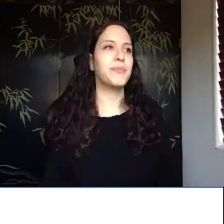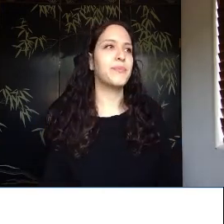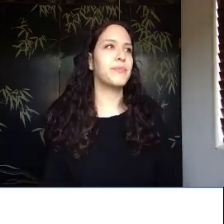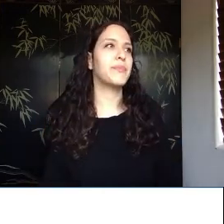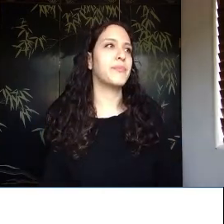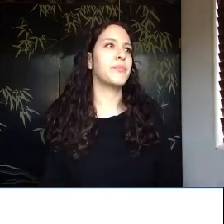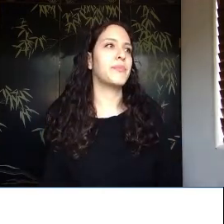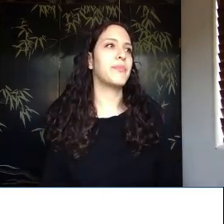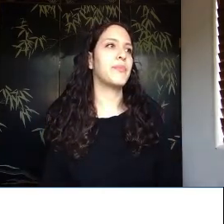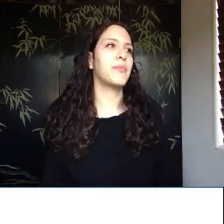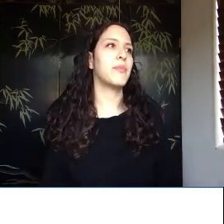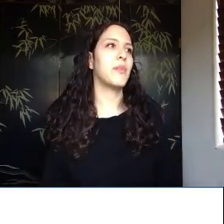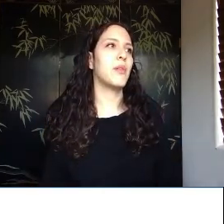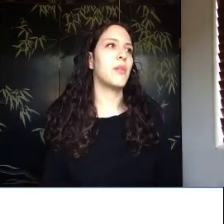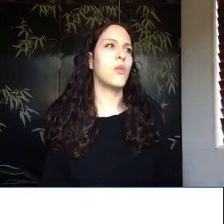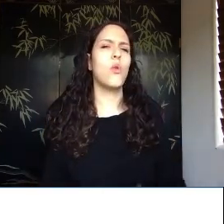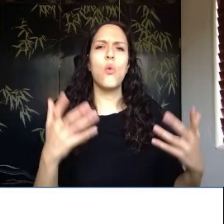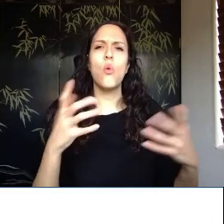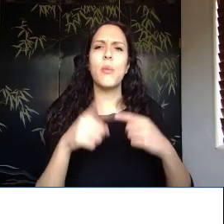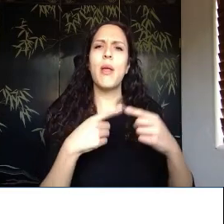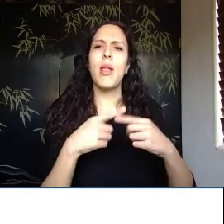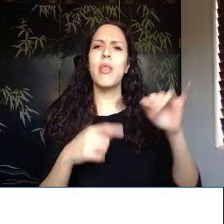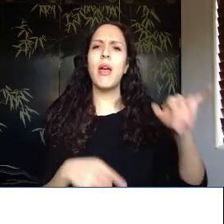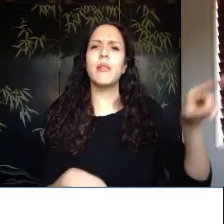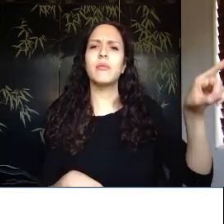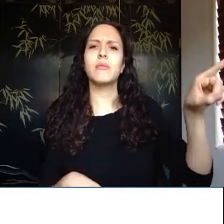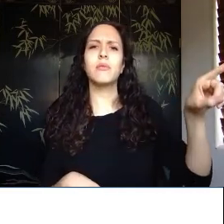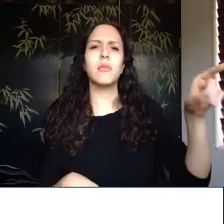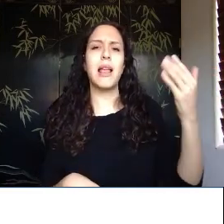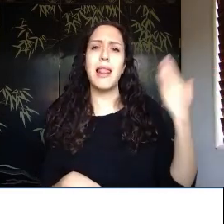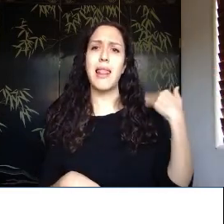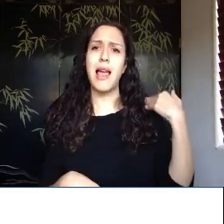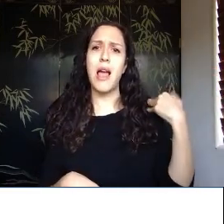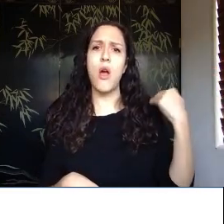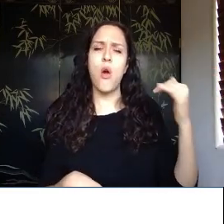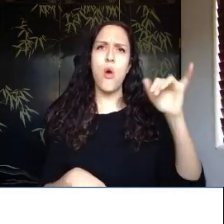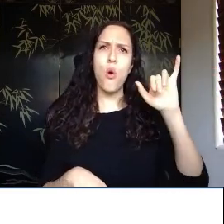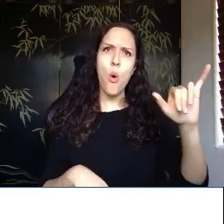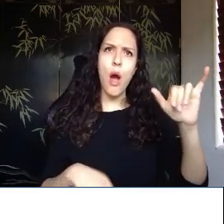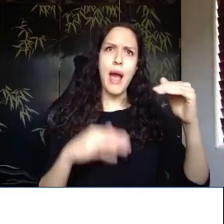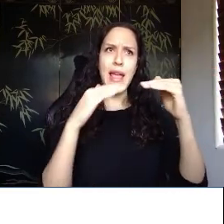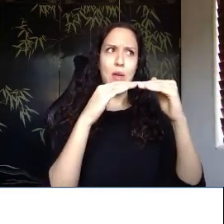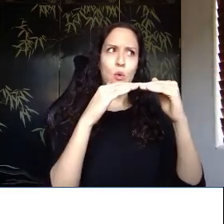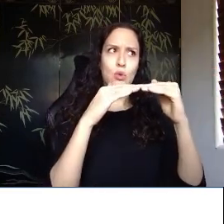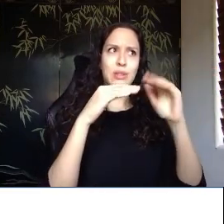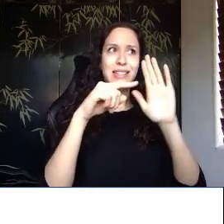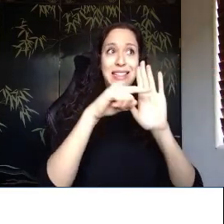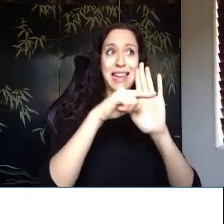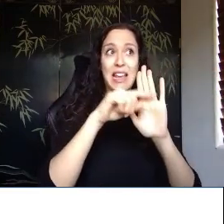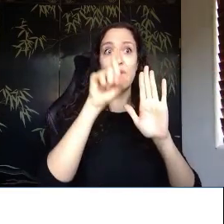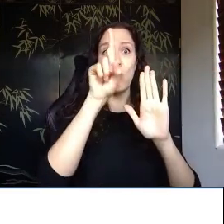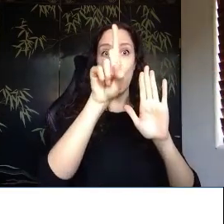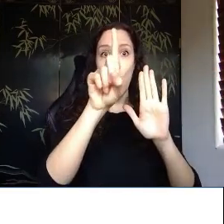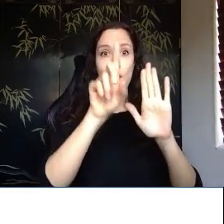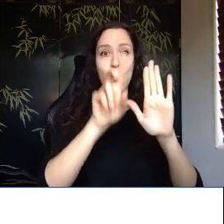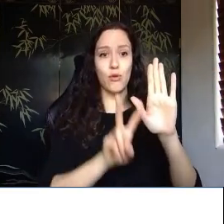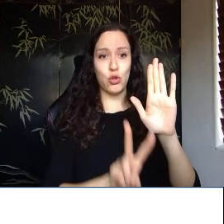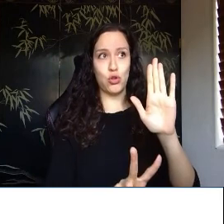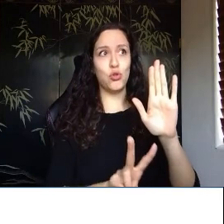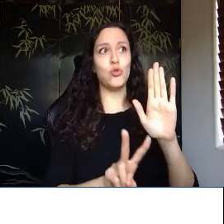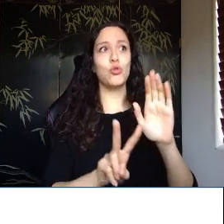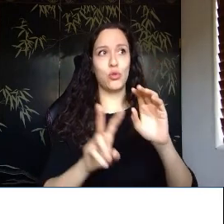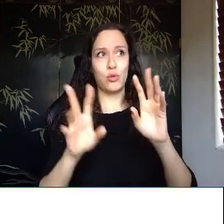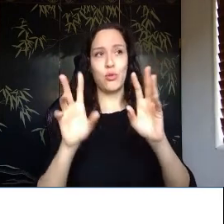one? Oh, the last problem was y equals negative 1 over 2x plus